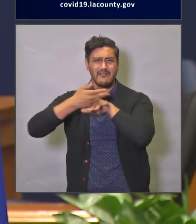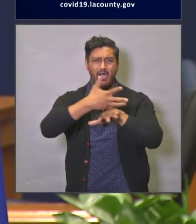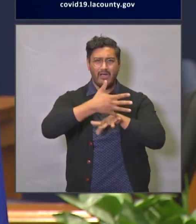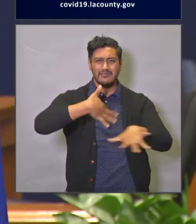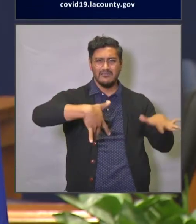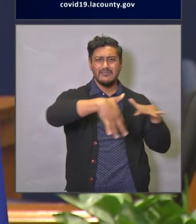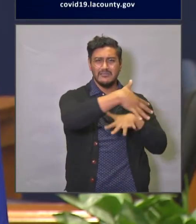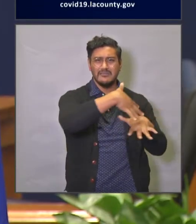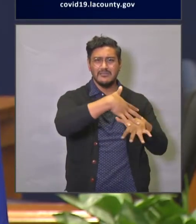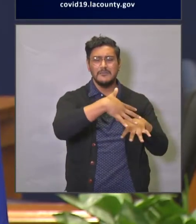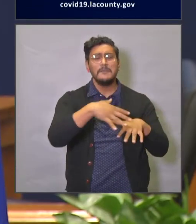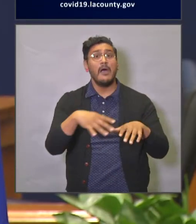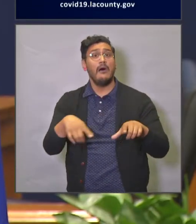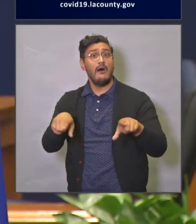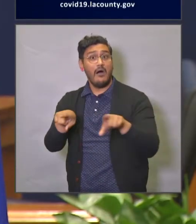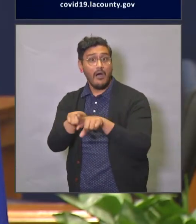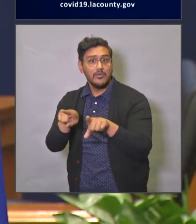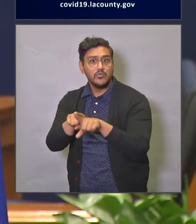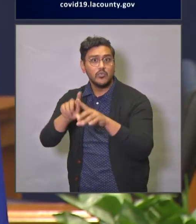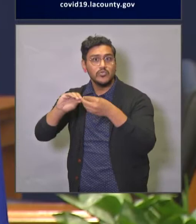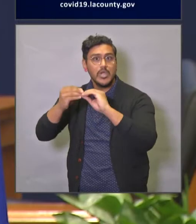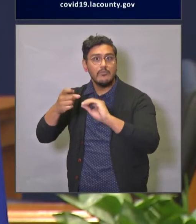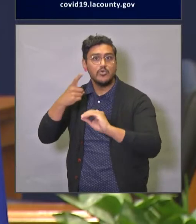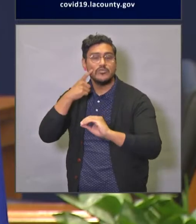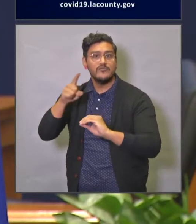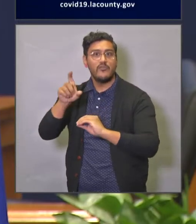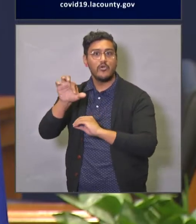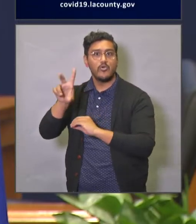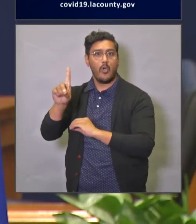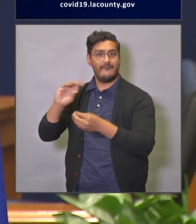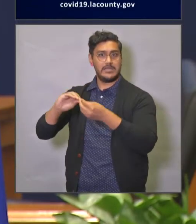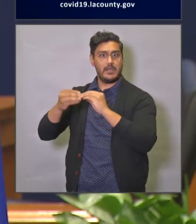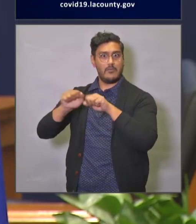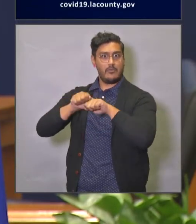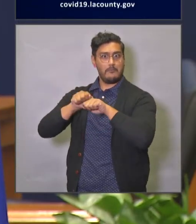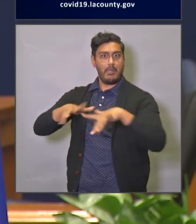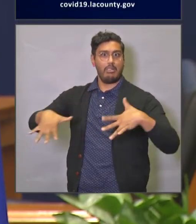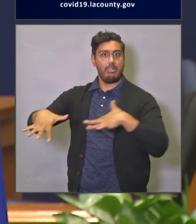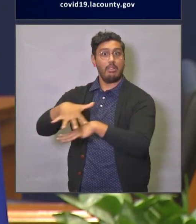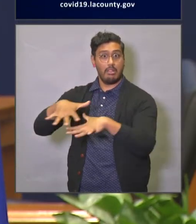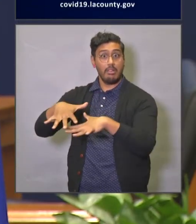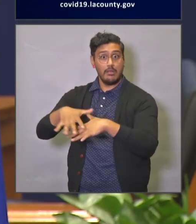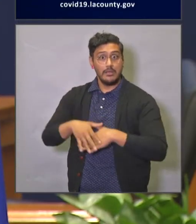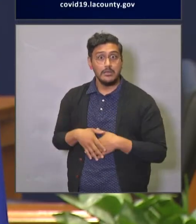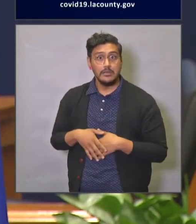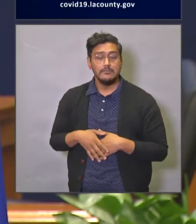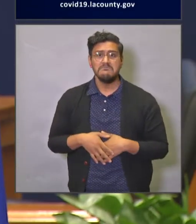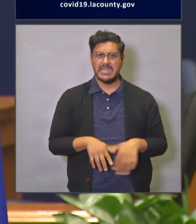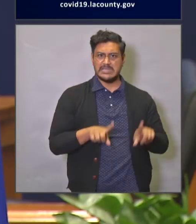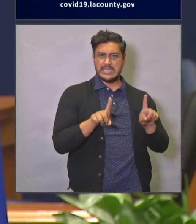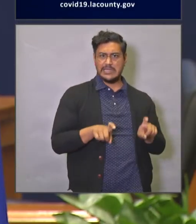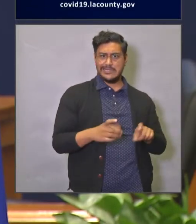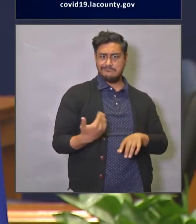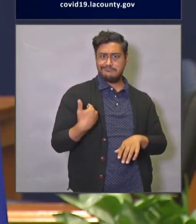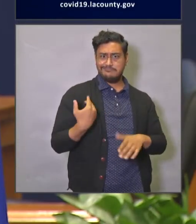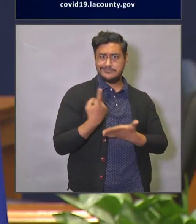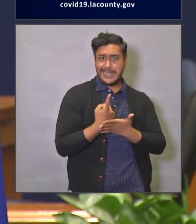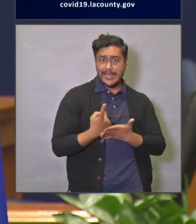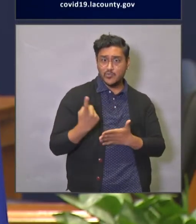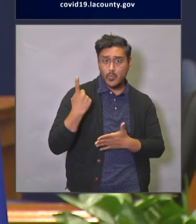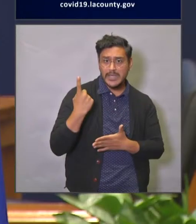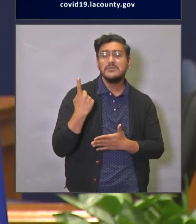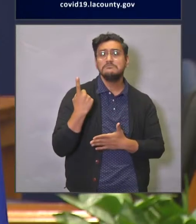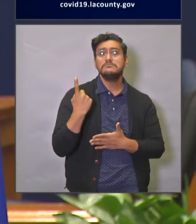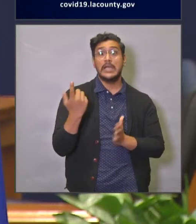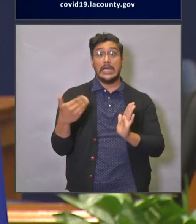also touch on the county's statistical model for COVID transmission. First on testing, late last week and then again at the